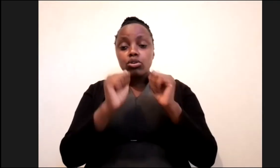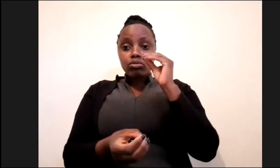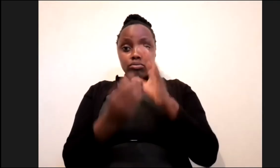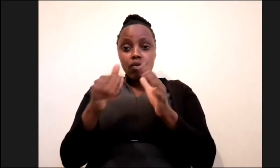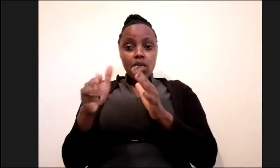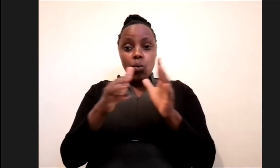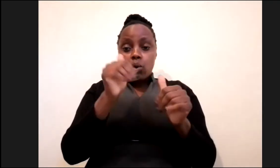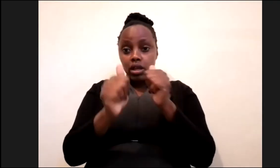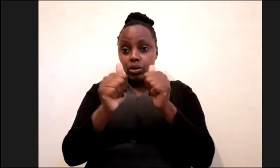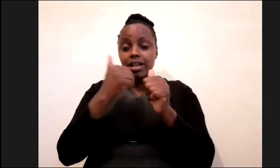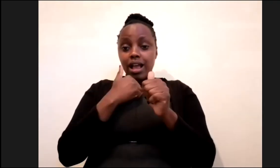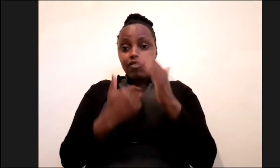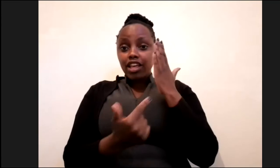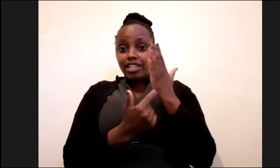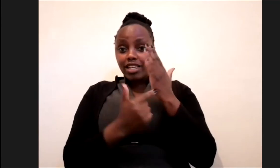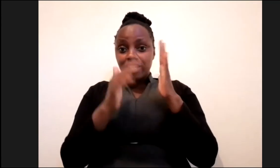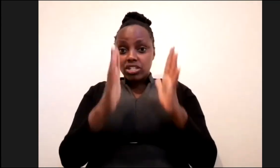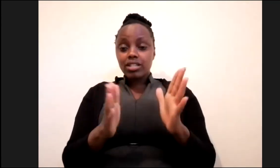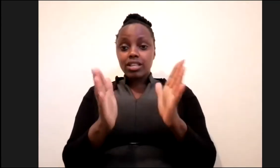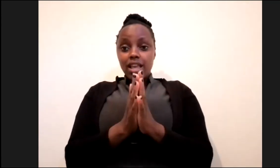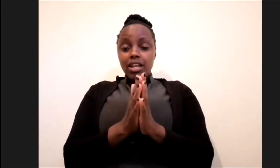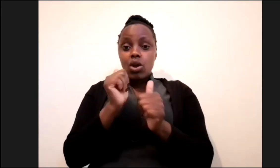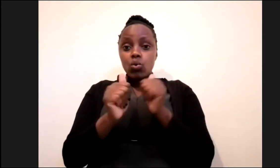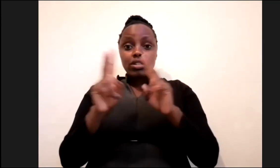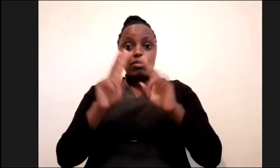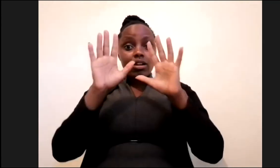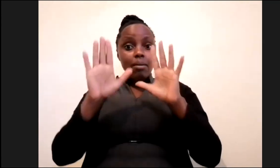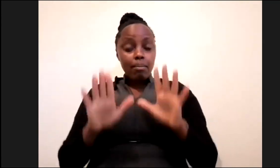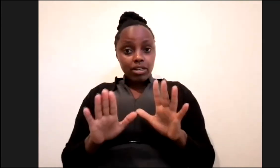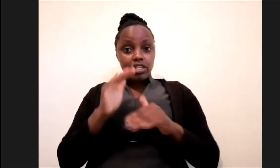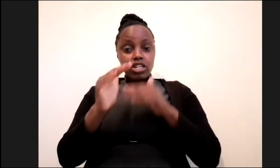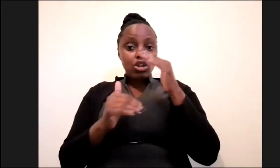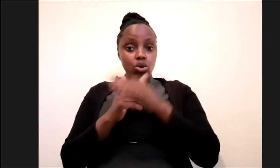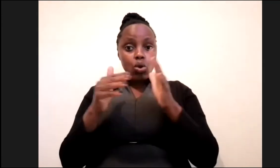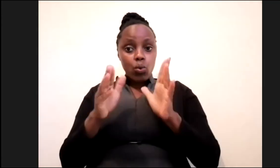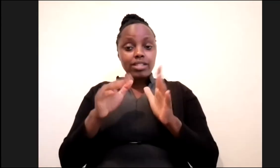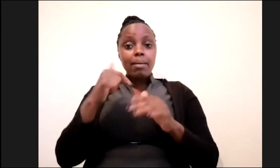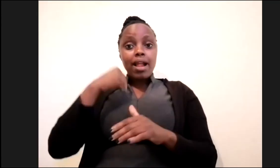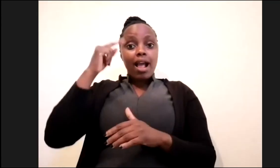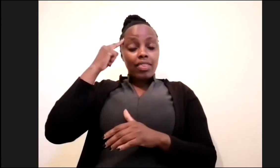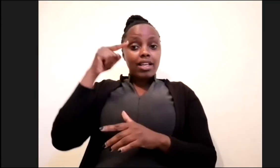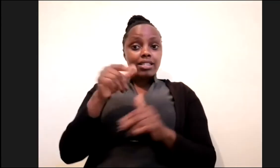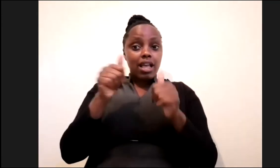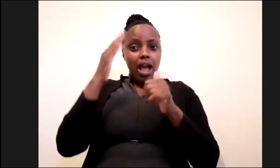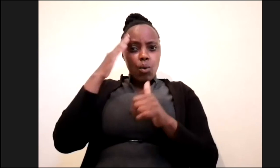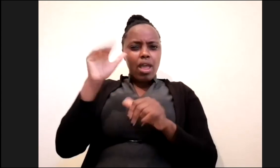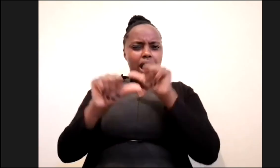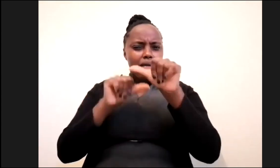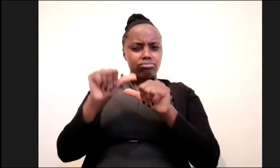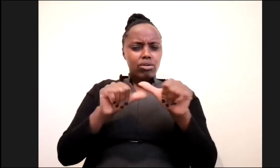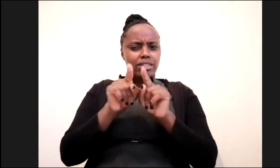also technicians and so on, which is very important in the regulations. And I think it's a way also of